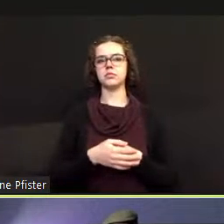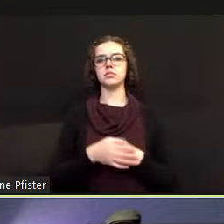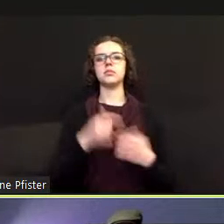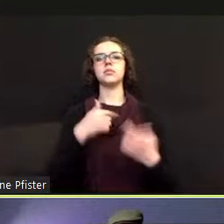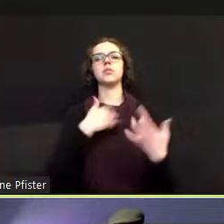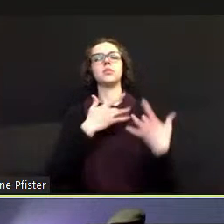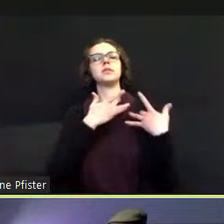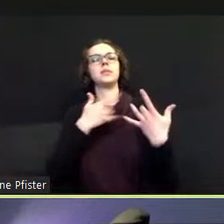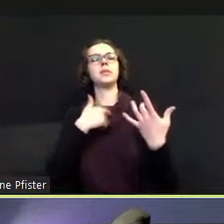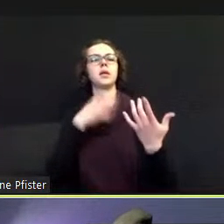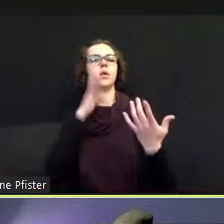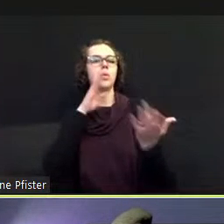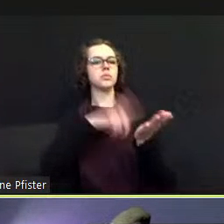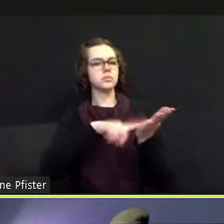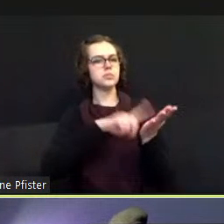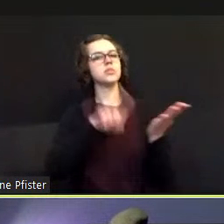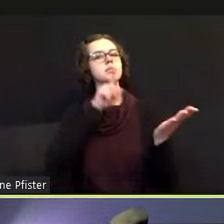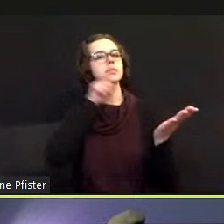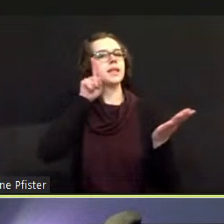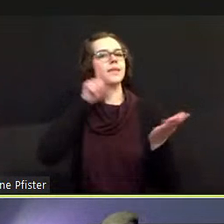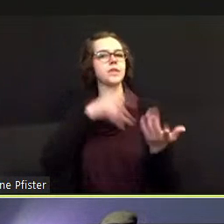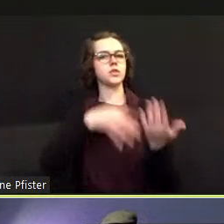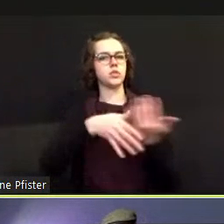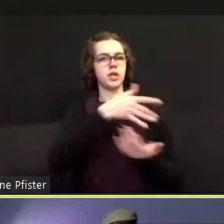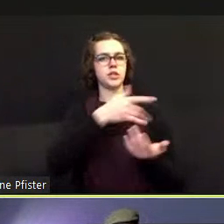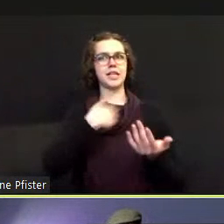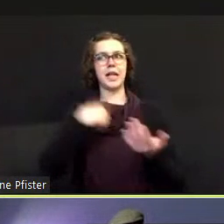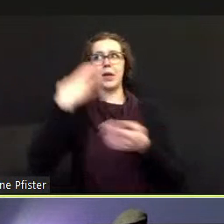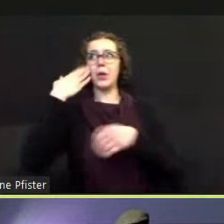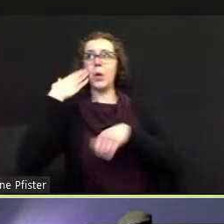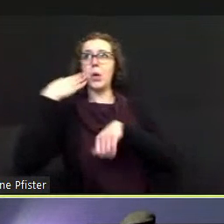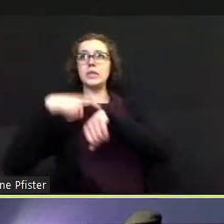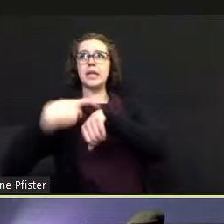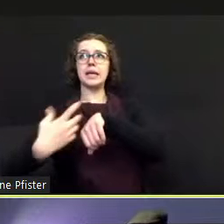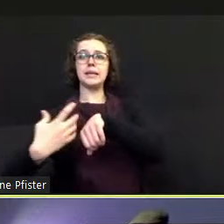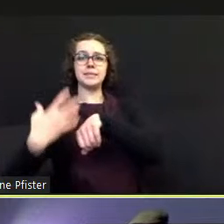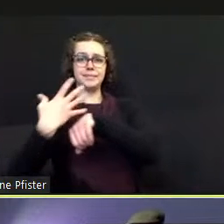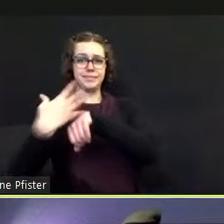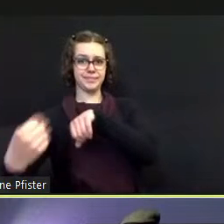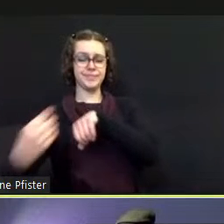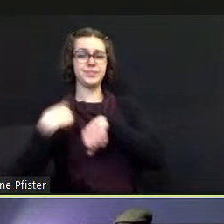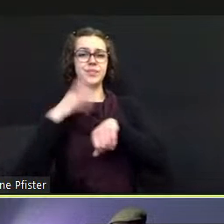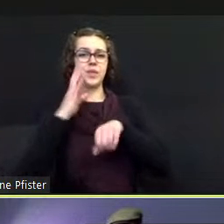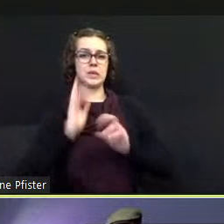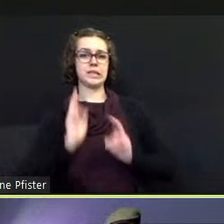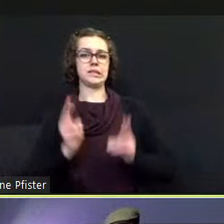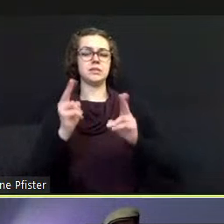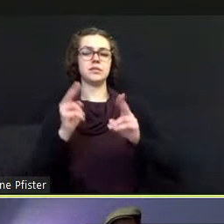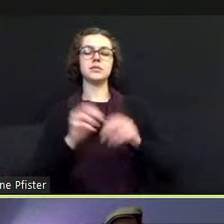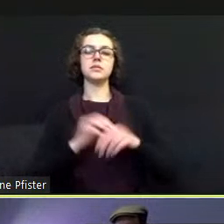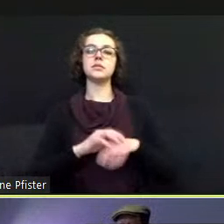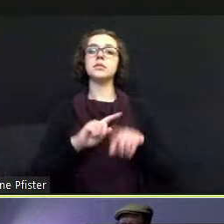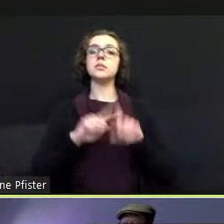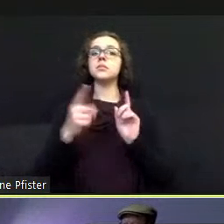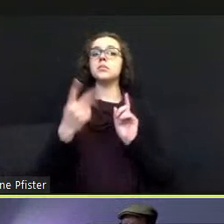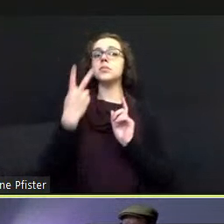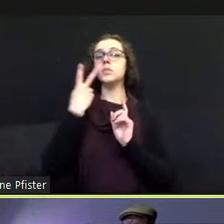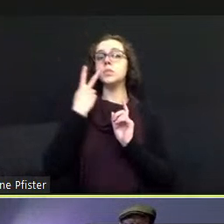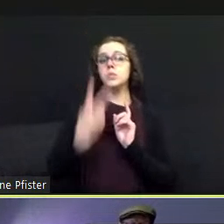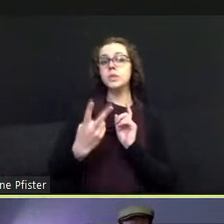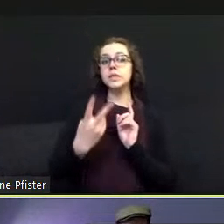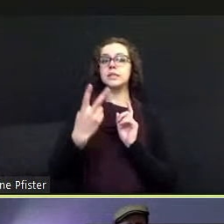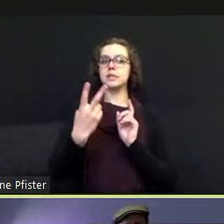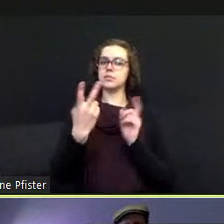deaf sociality. And then I know I'm running out of time here, so I'll go a little faster through this. But we do see that there's